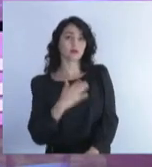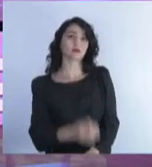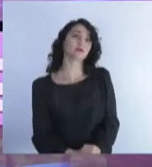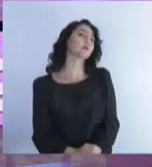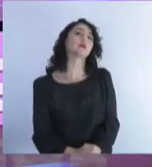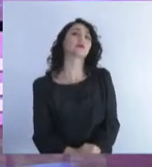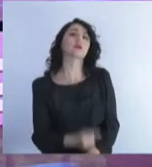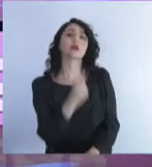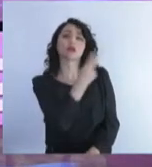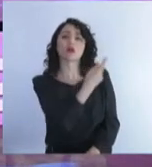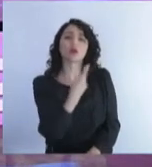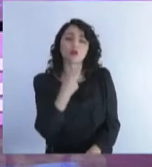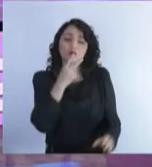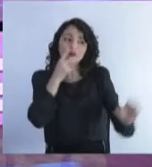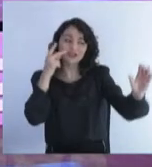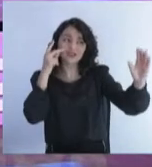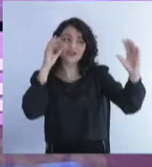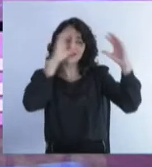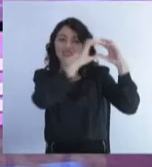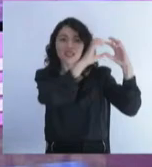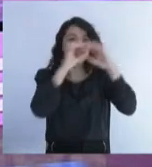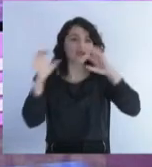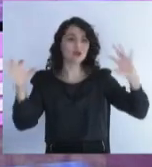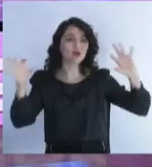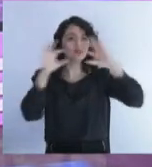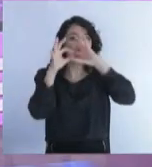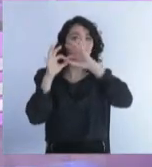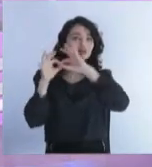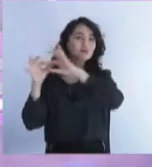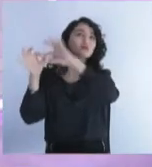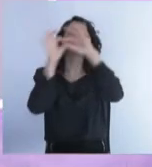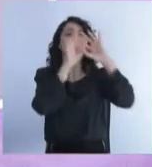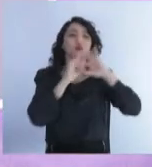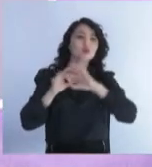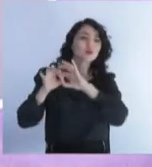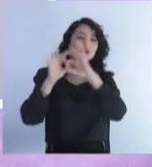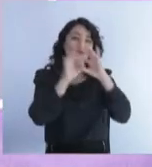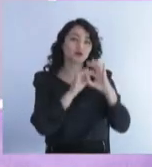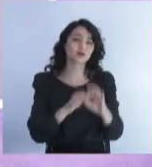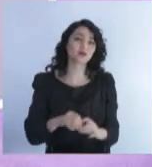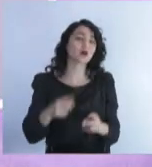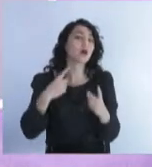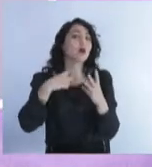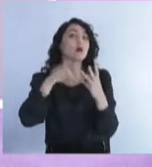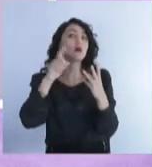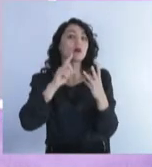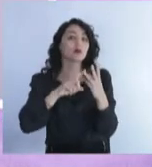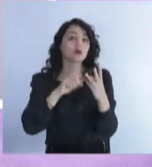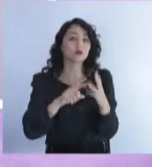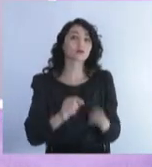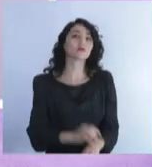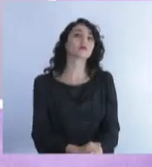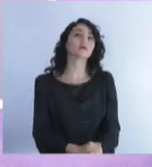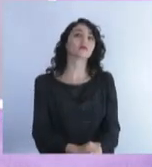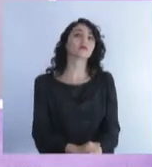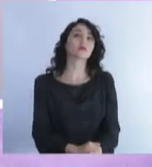these are all different circuits in the social brain. So it's that third kind of